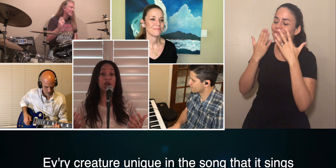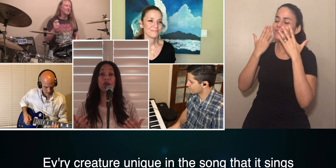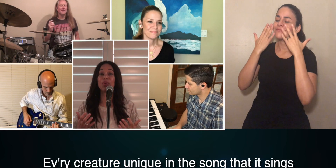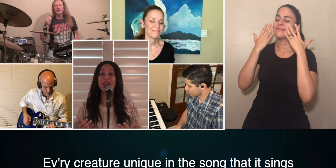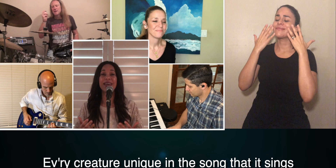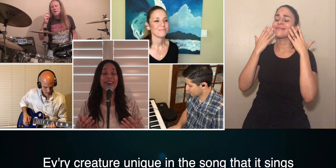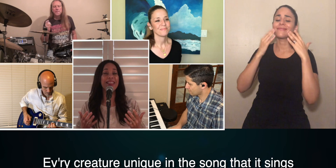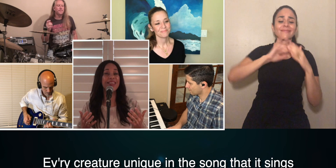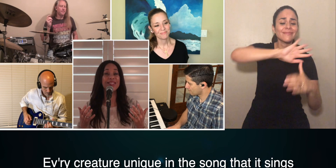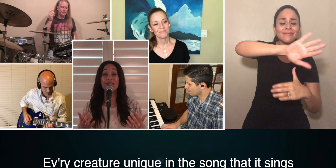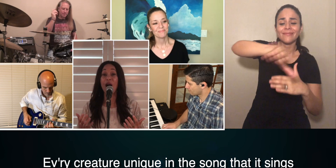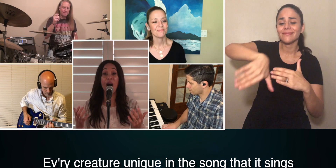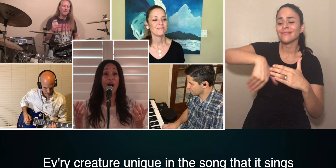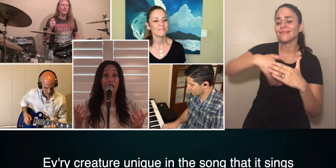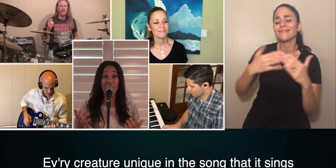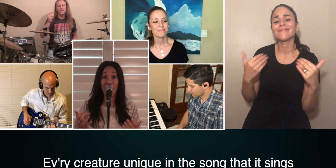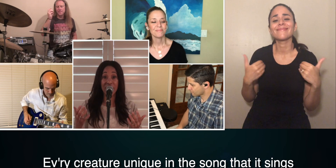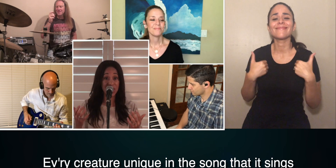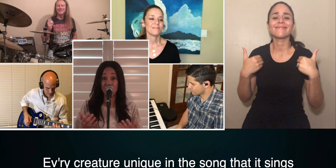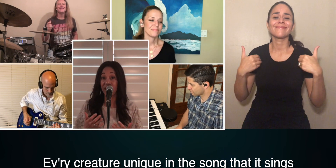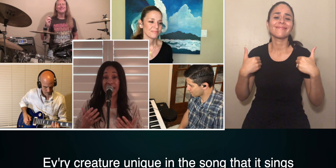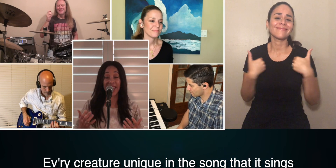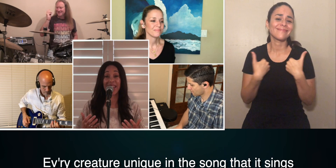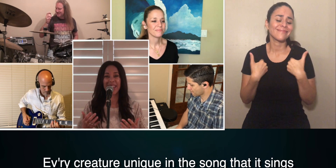every creature unique in the song.